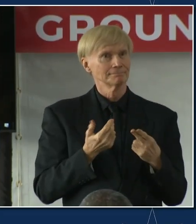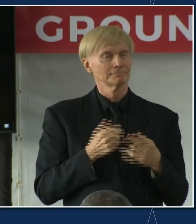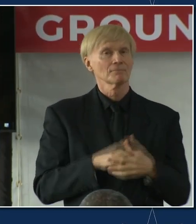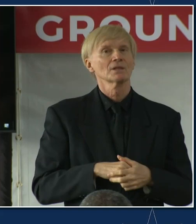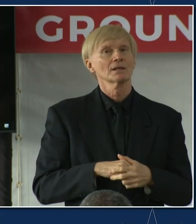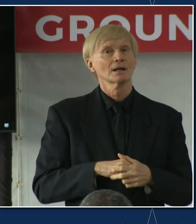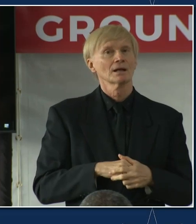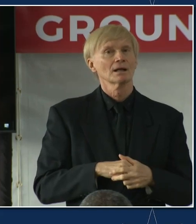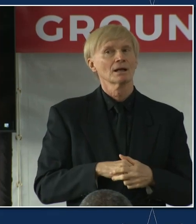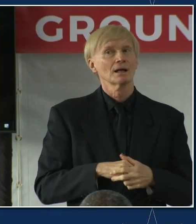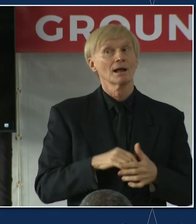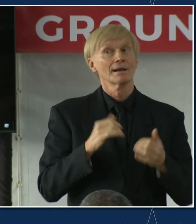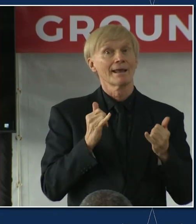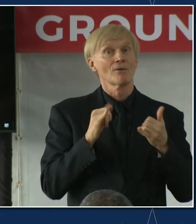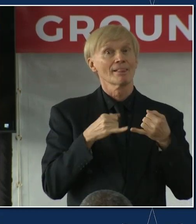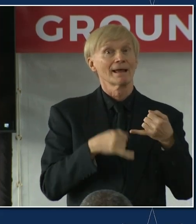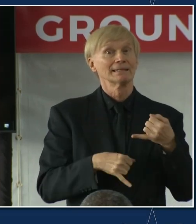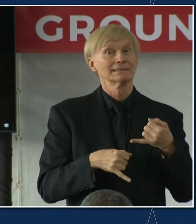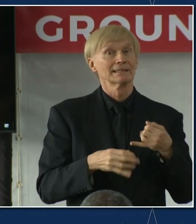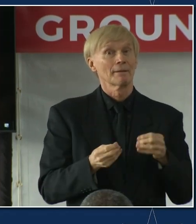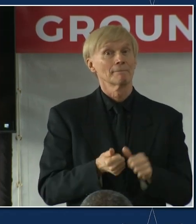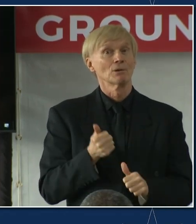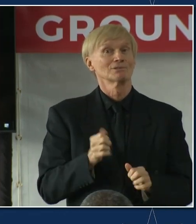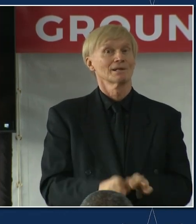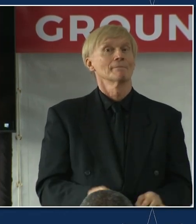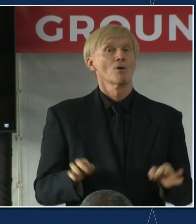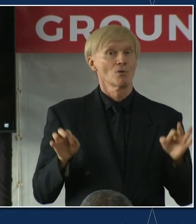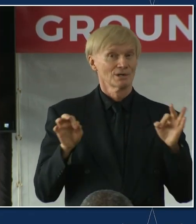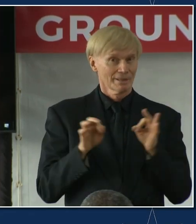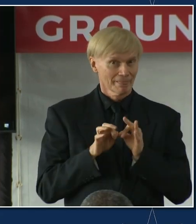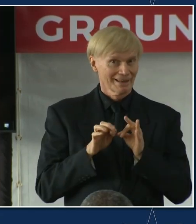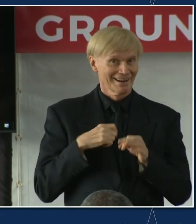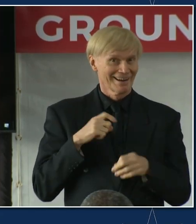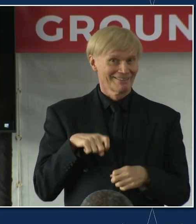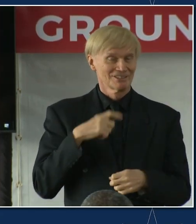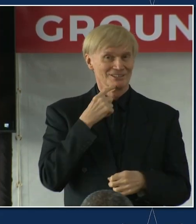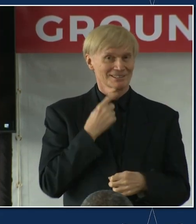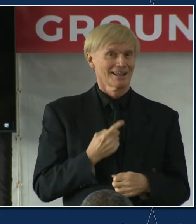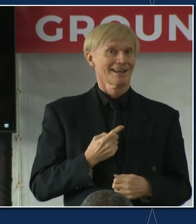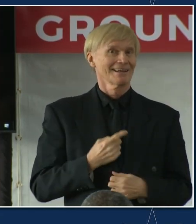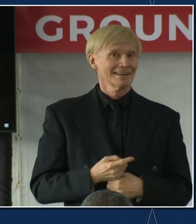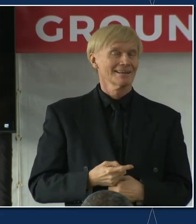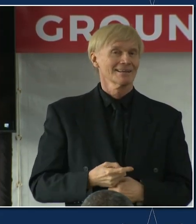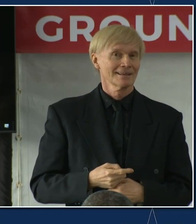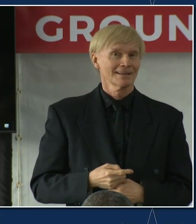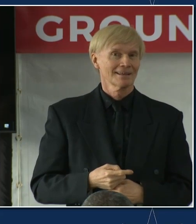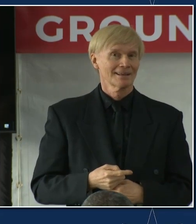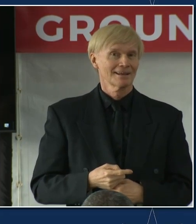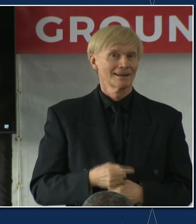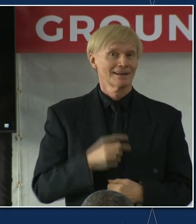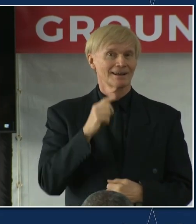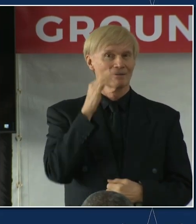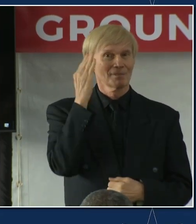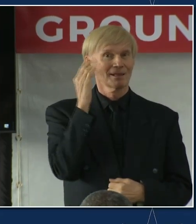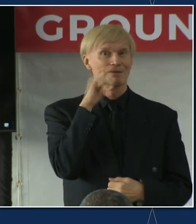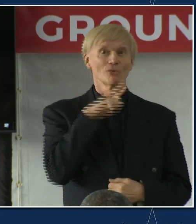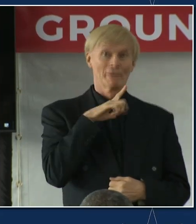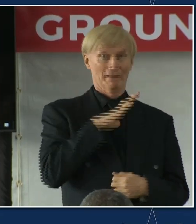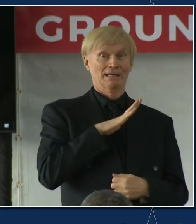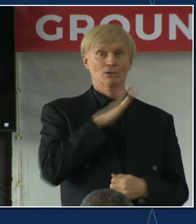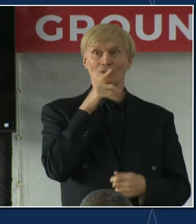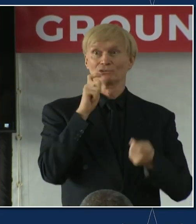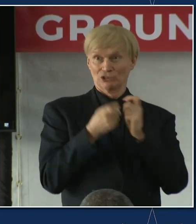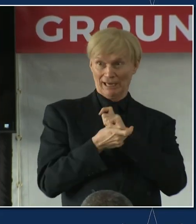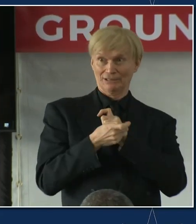Now, lastly, and most importantly, I have to say that black women are going to change the world.